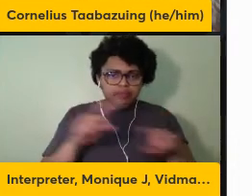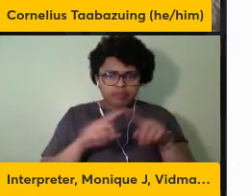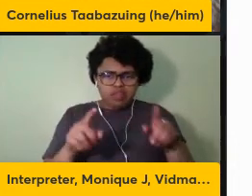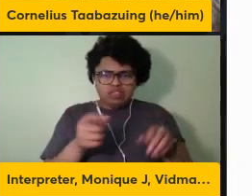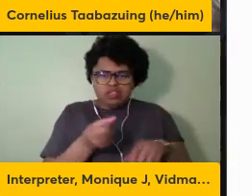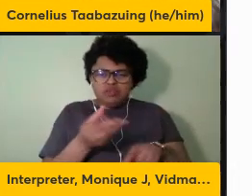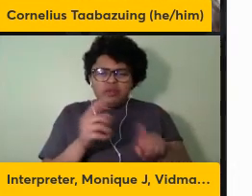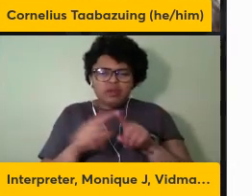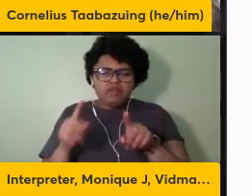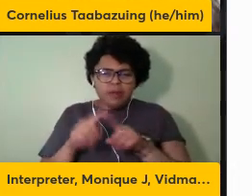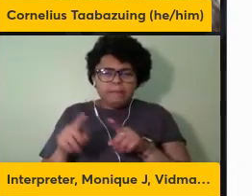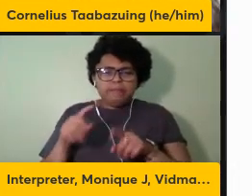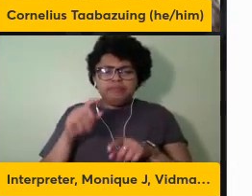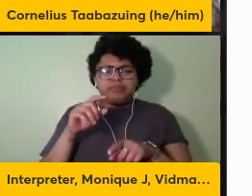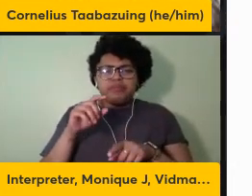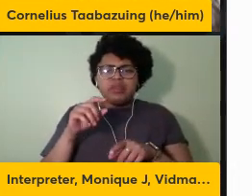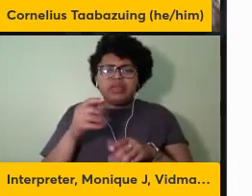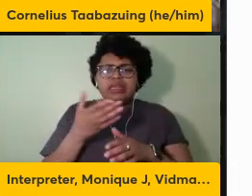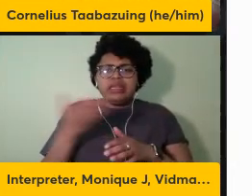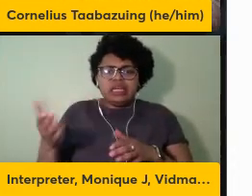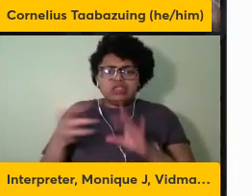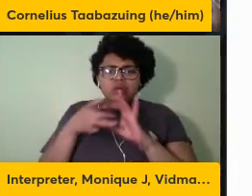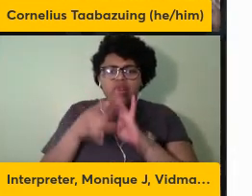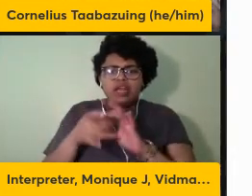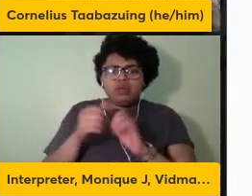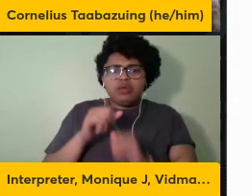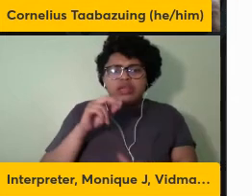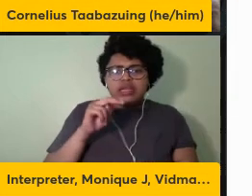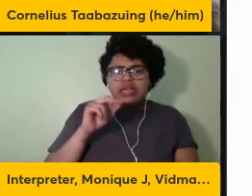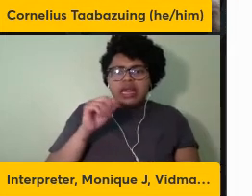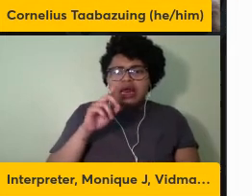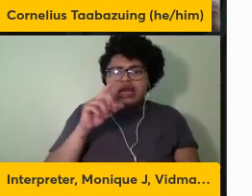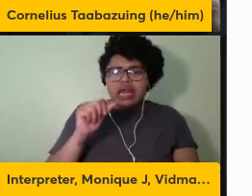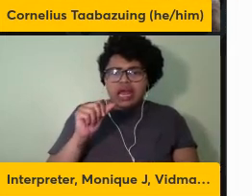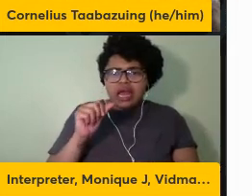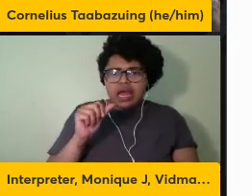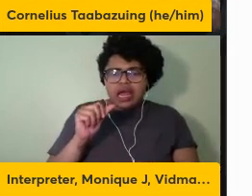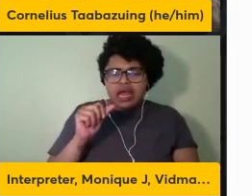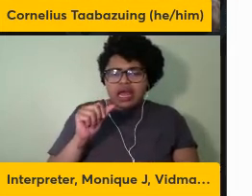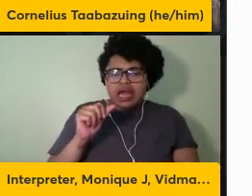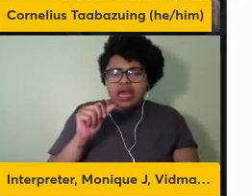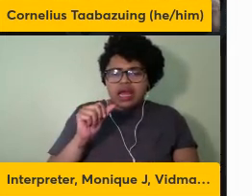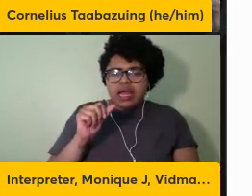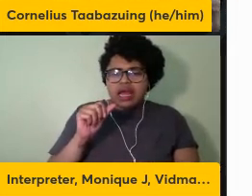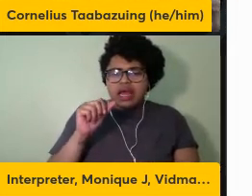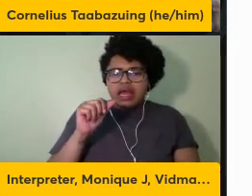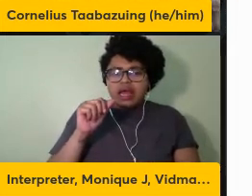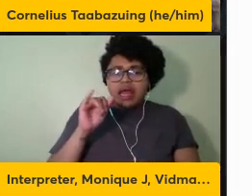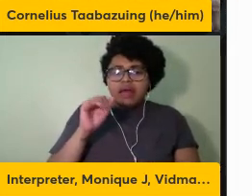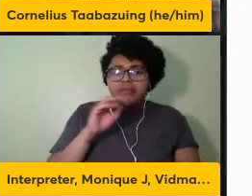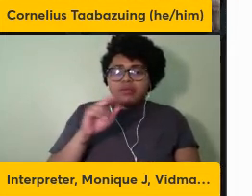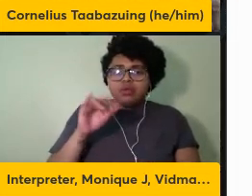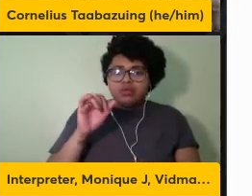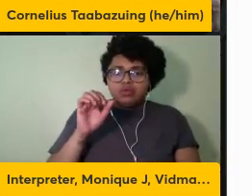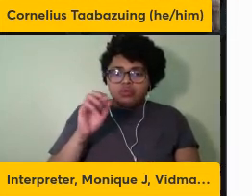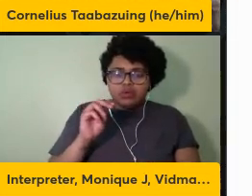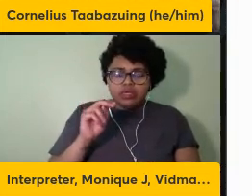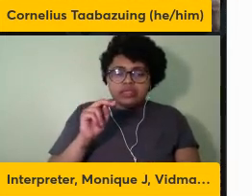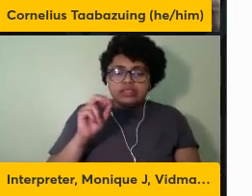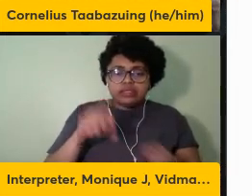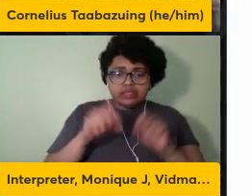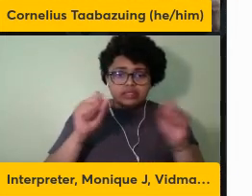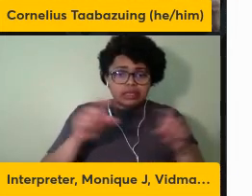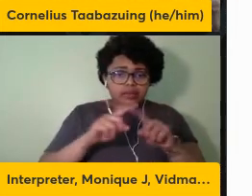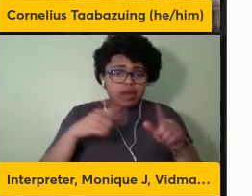immune system, for example, the toll-like receptors and non-canonical inflammasomes. But for the purposes of this short talk, what I'm going to focus on is